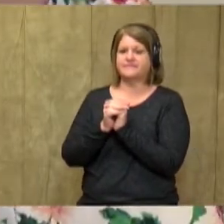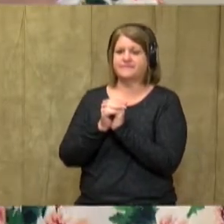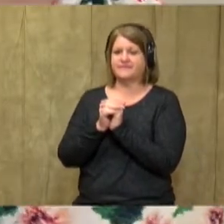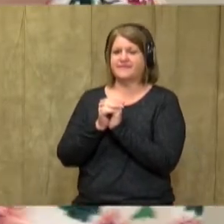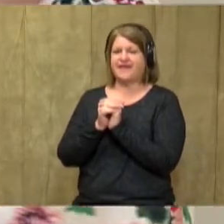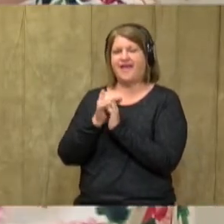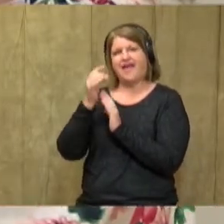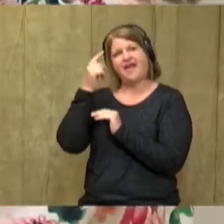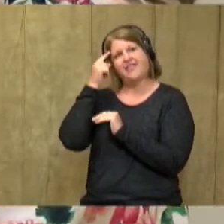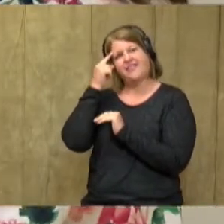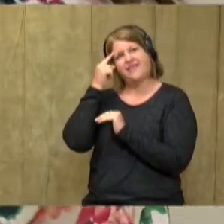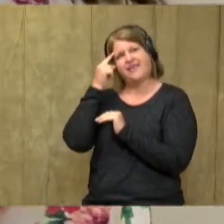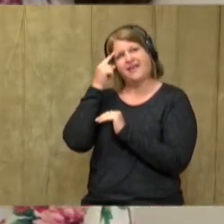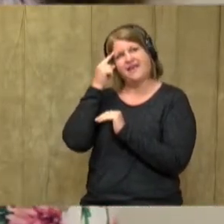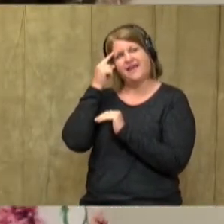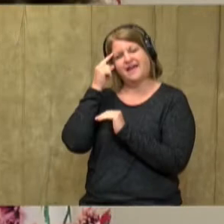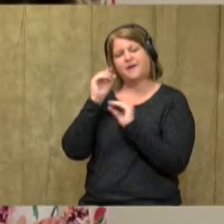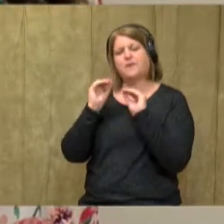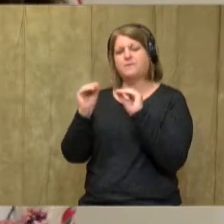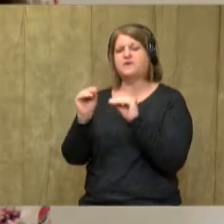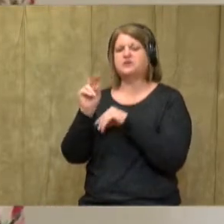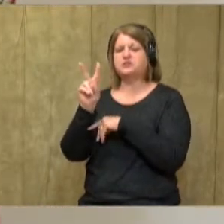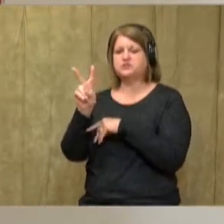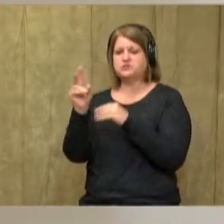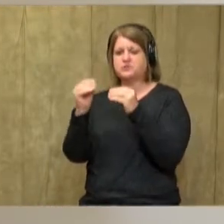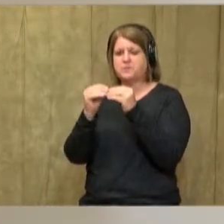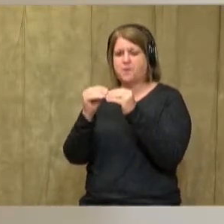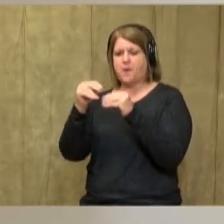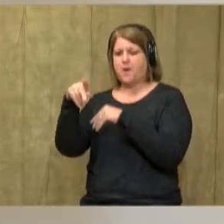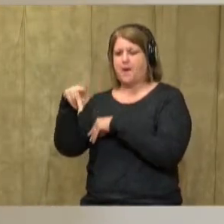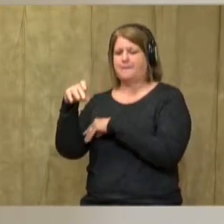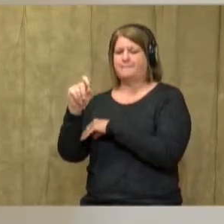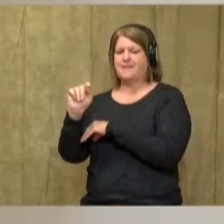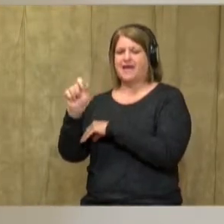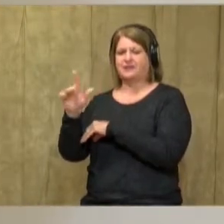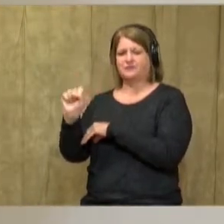I think I'll do 2 more petals for this one.